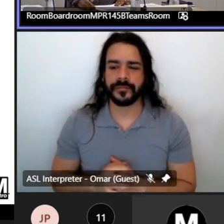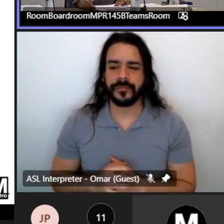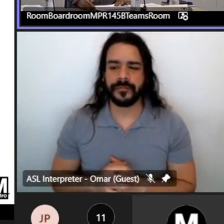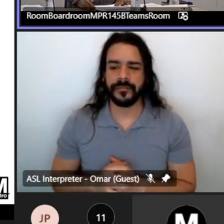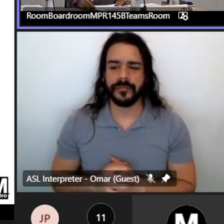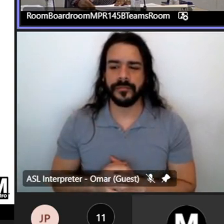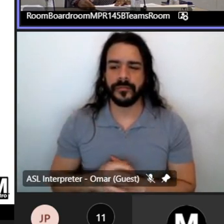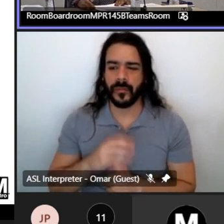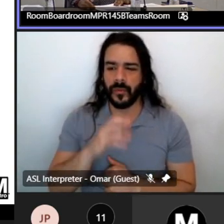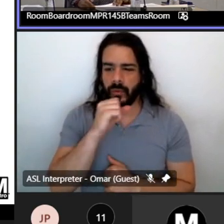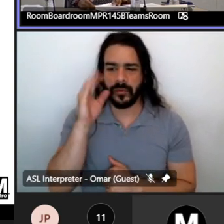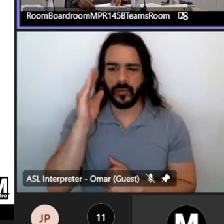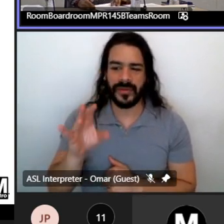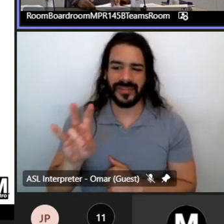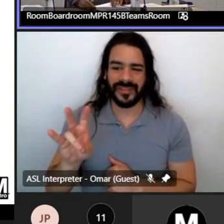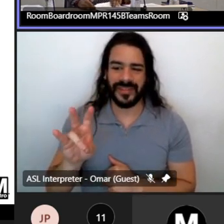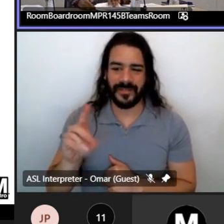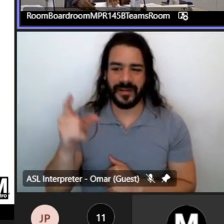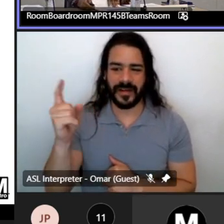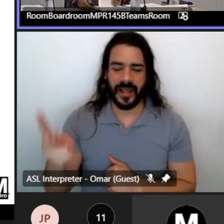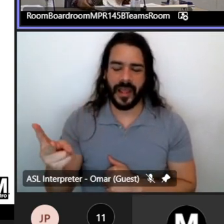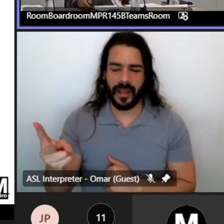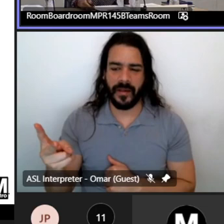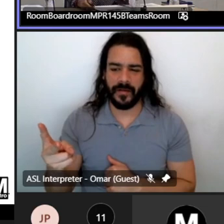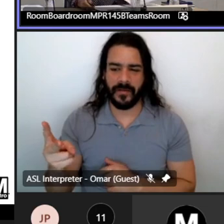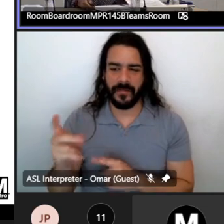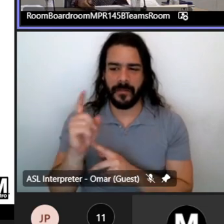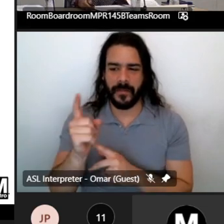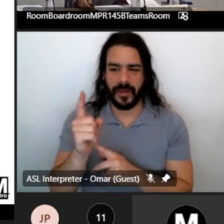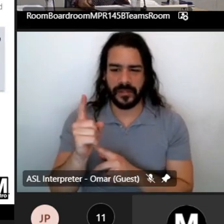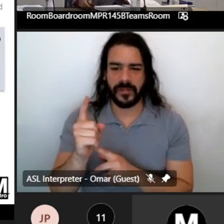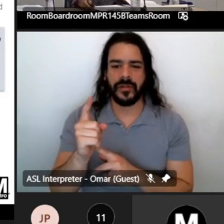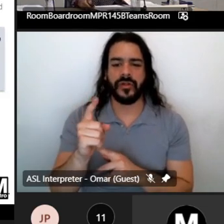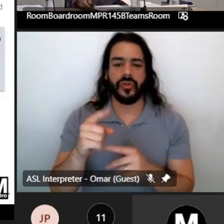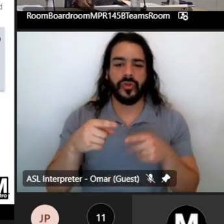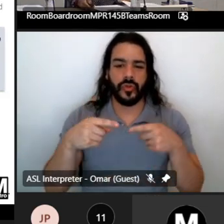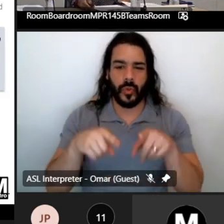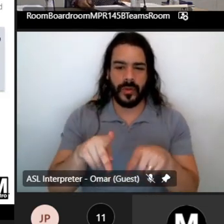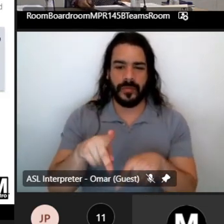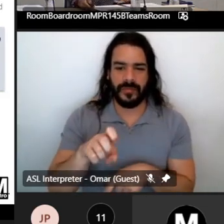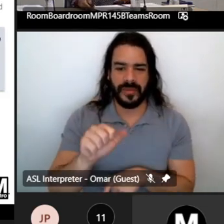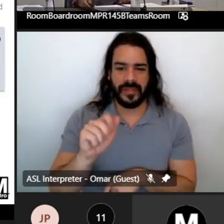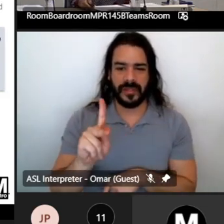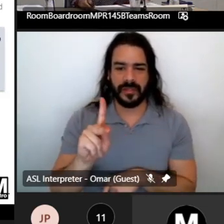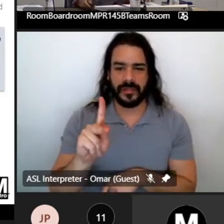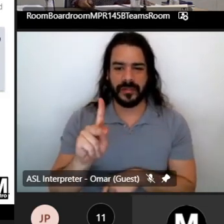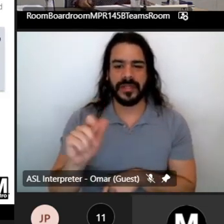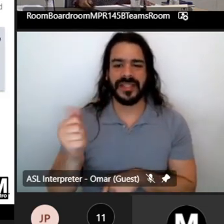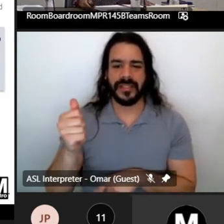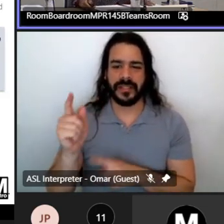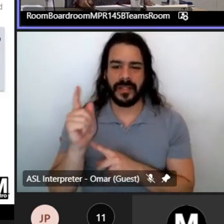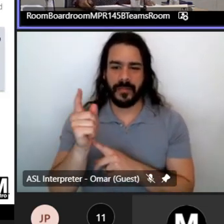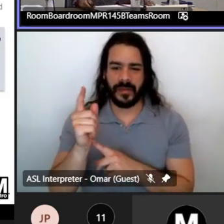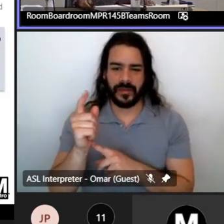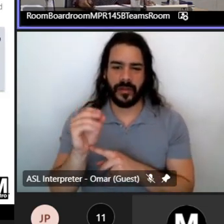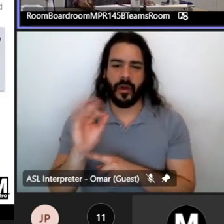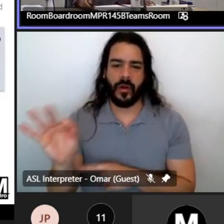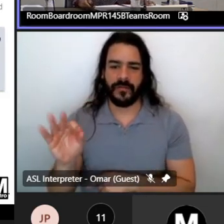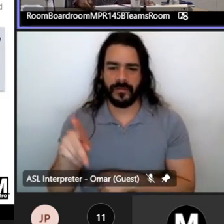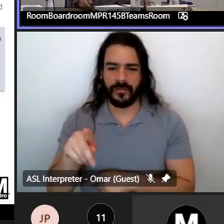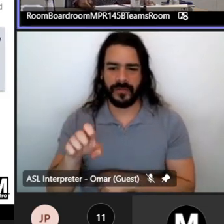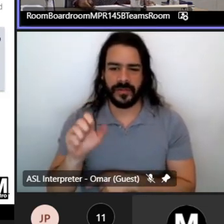every 7.5 minutes on average during peak service and every 10 minutes during off-peak service.